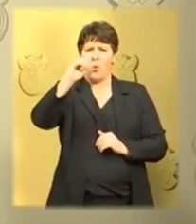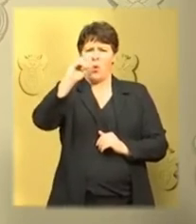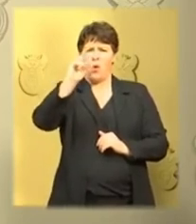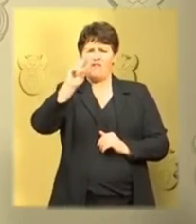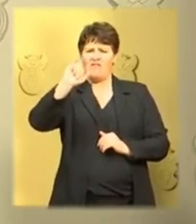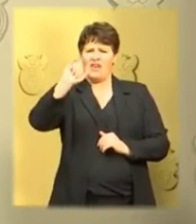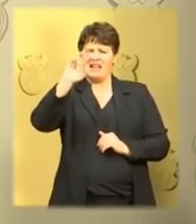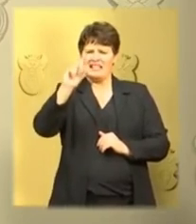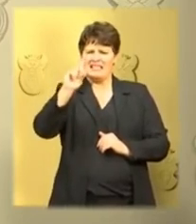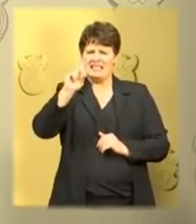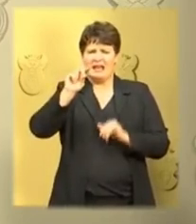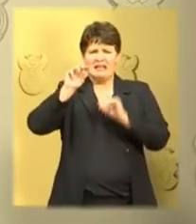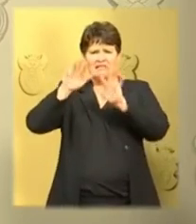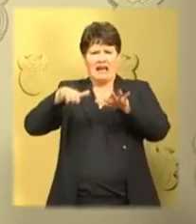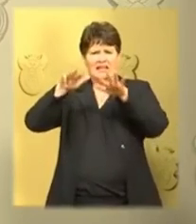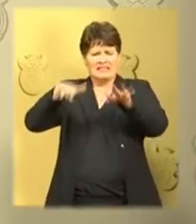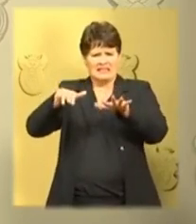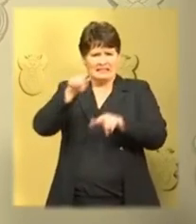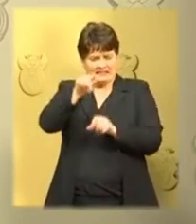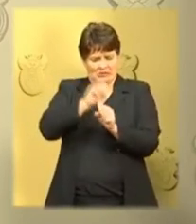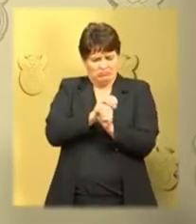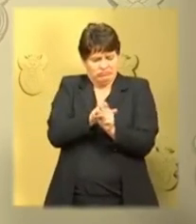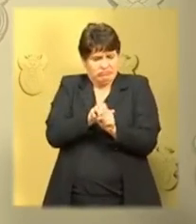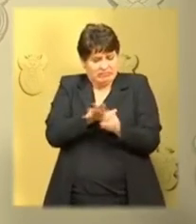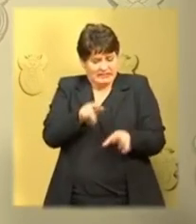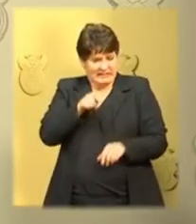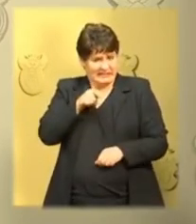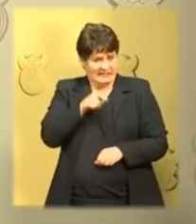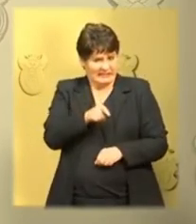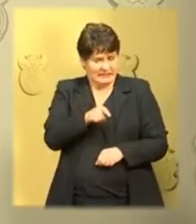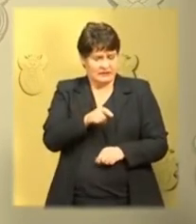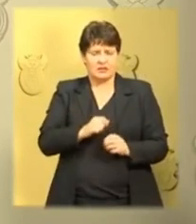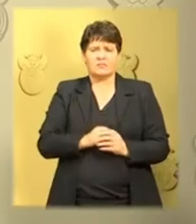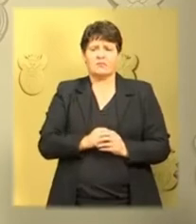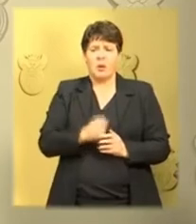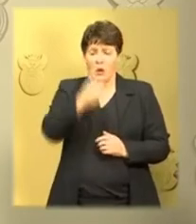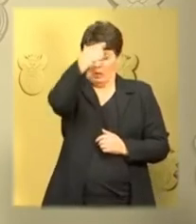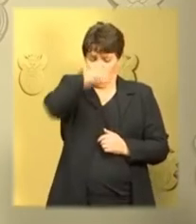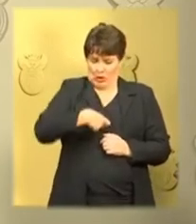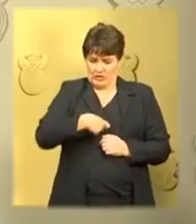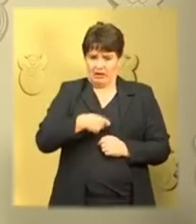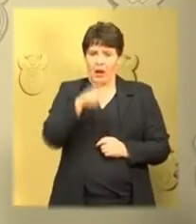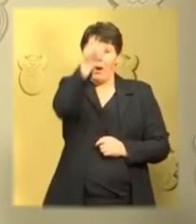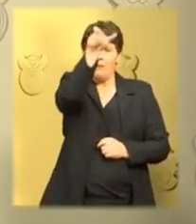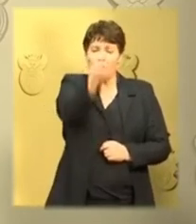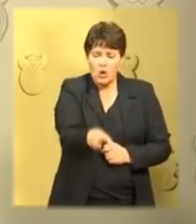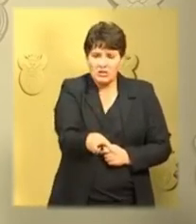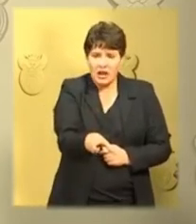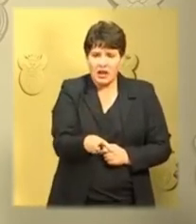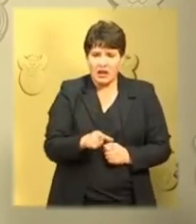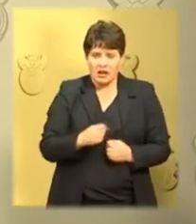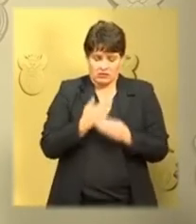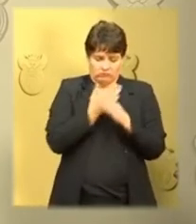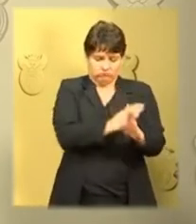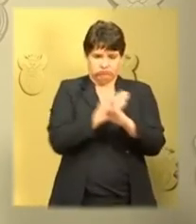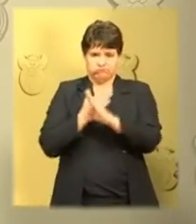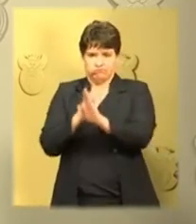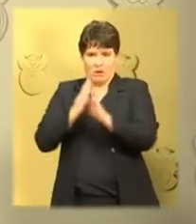respiratory illness for which humans currently have no immunity and for which there is no cure.